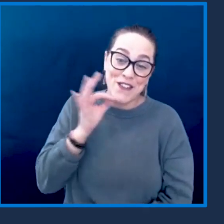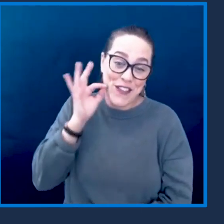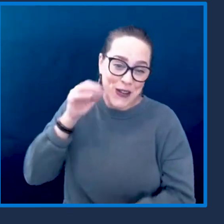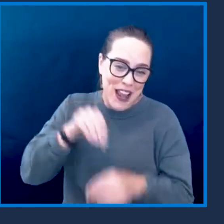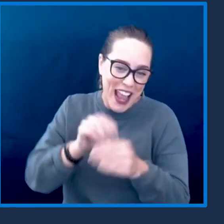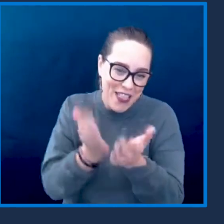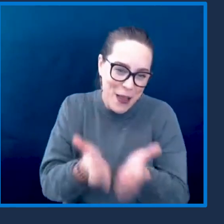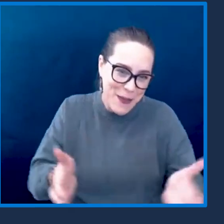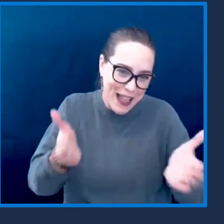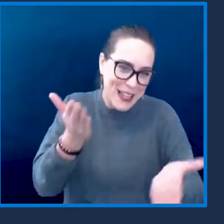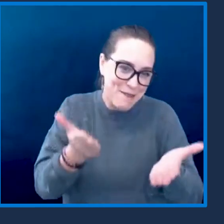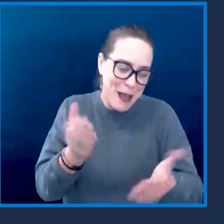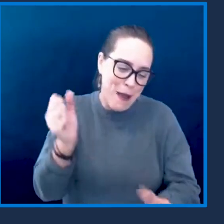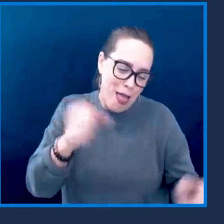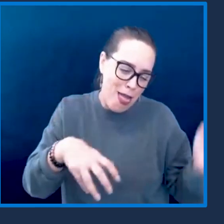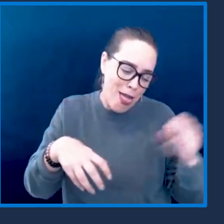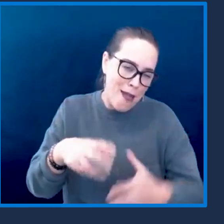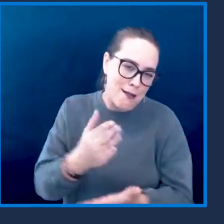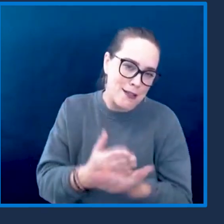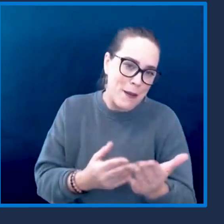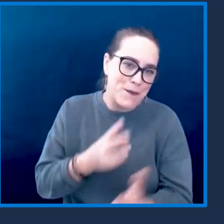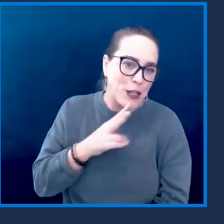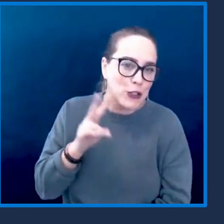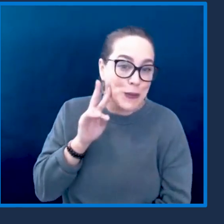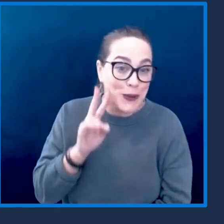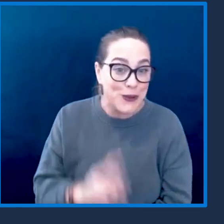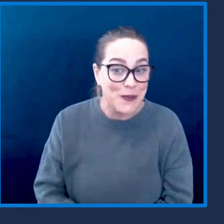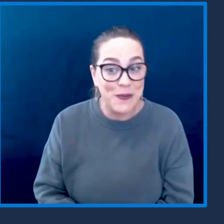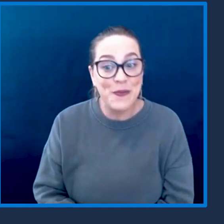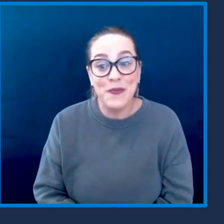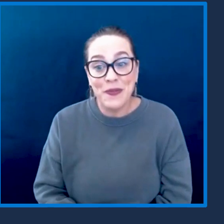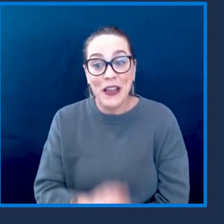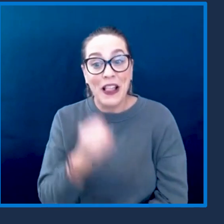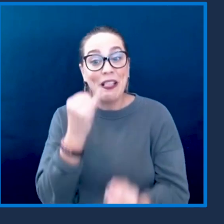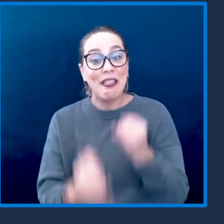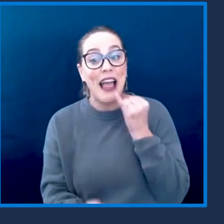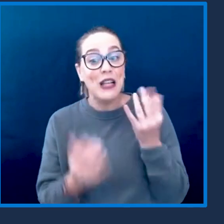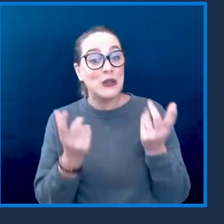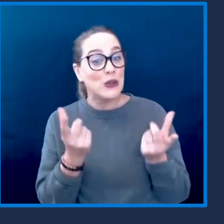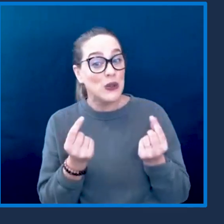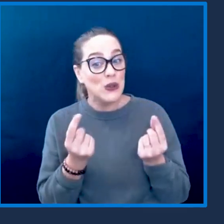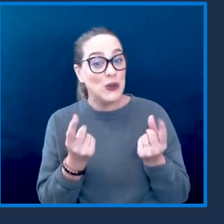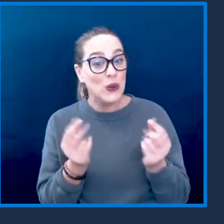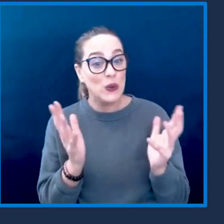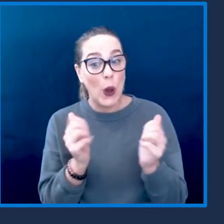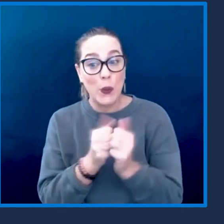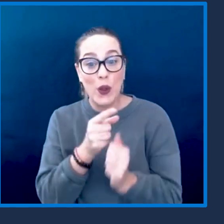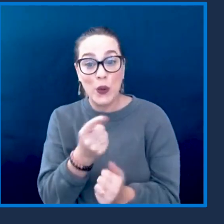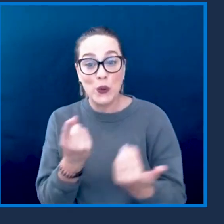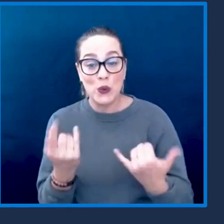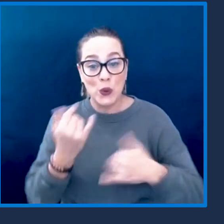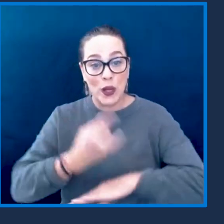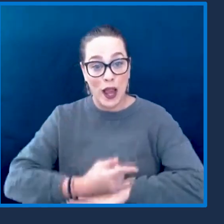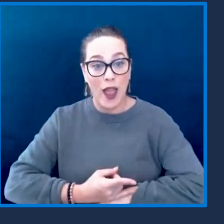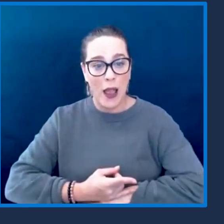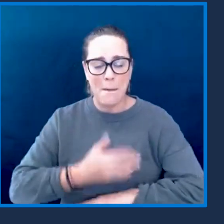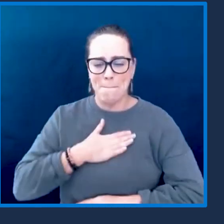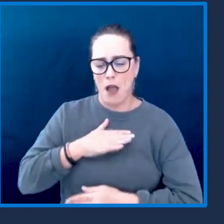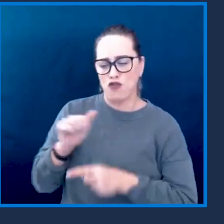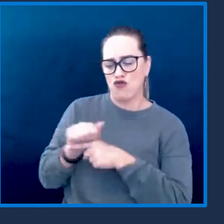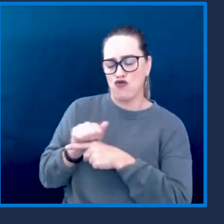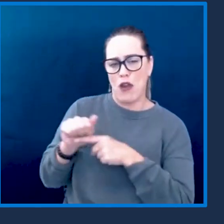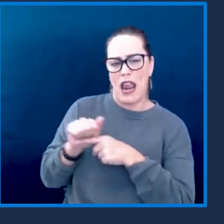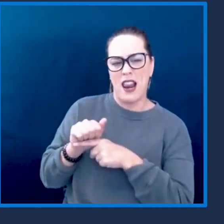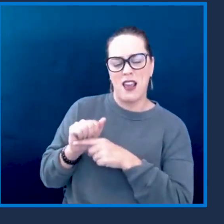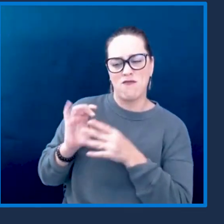even include some vegetables. And the last thing I want to talk to you about today, and this is part of the training that I do